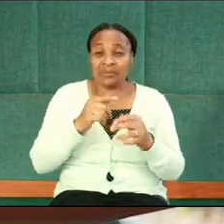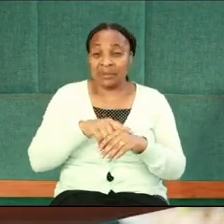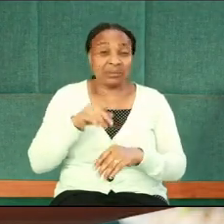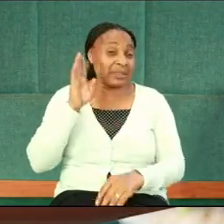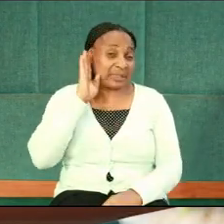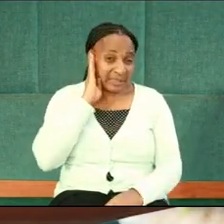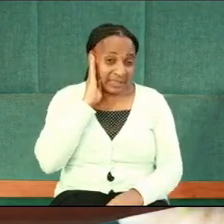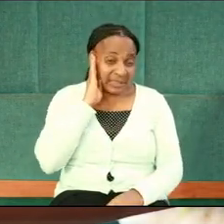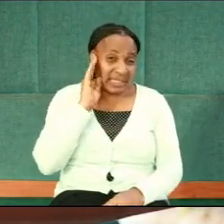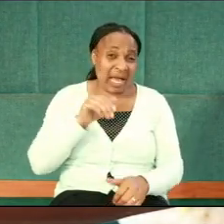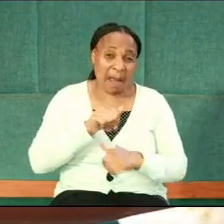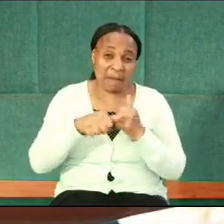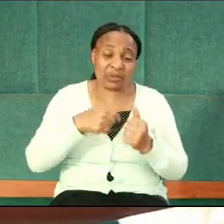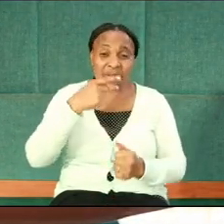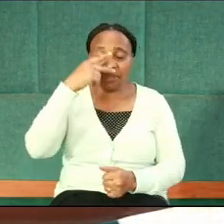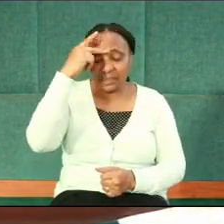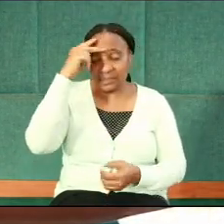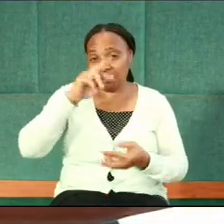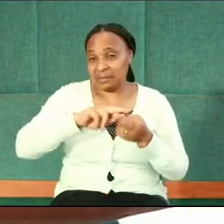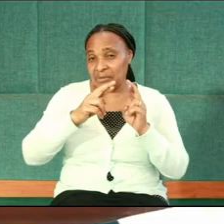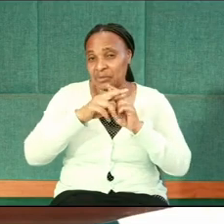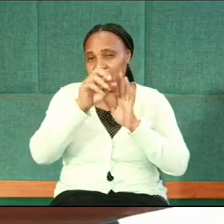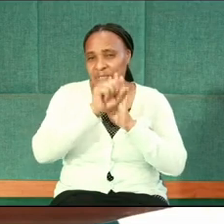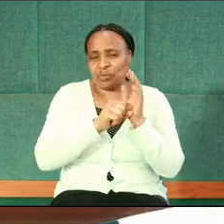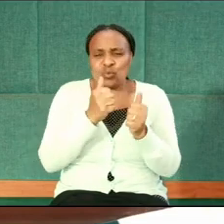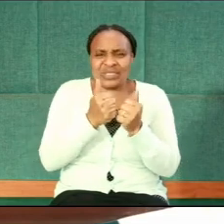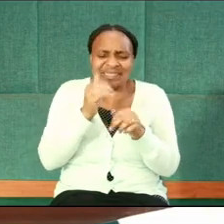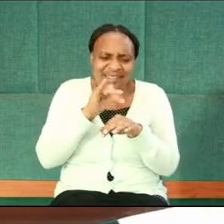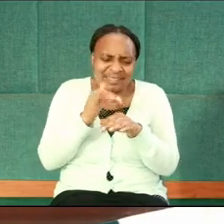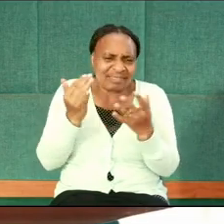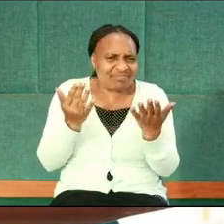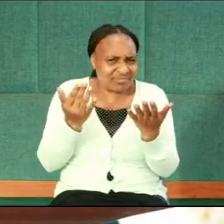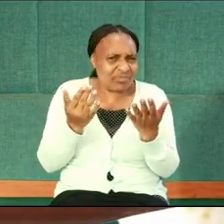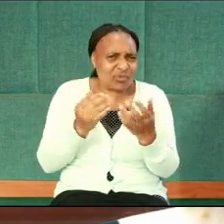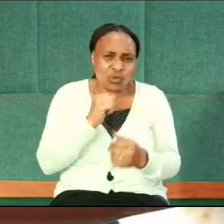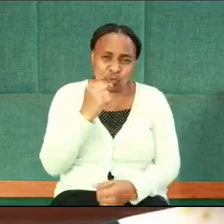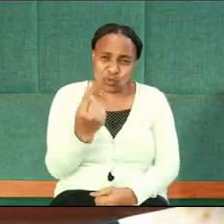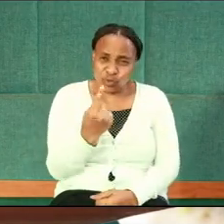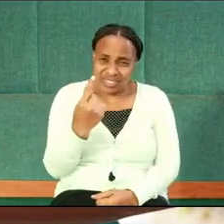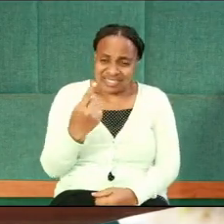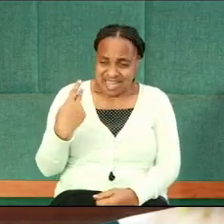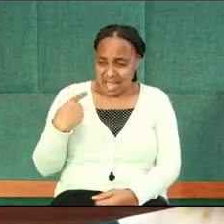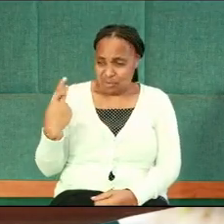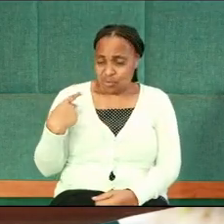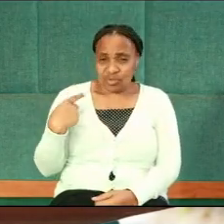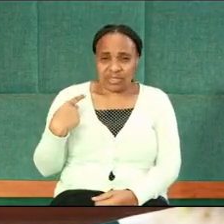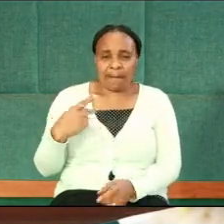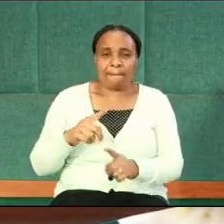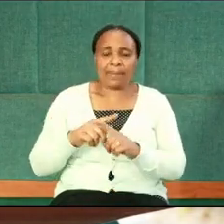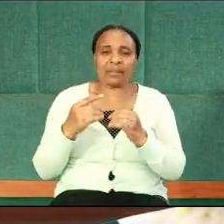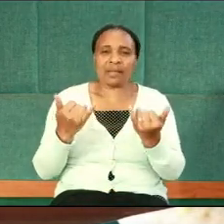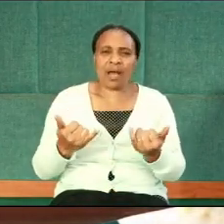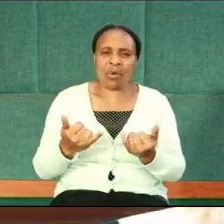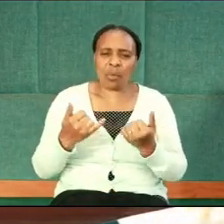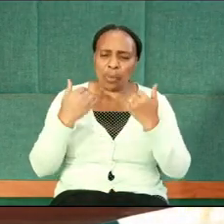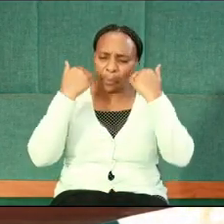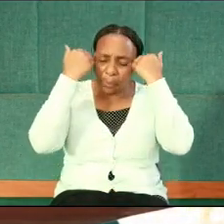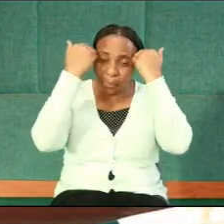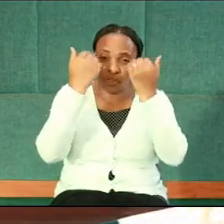of violent relationships which touches of even on, not only on couples, but it also spreads to the